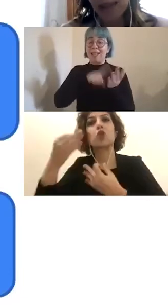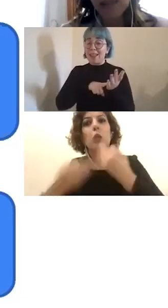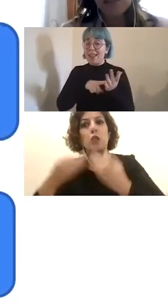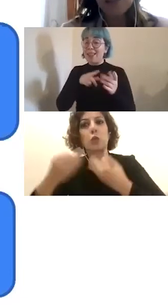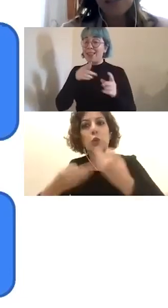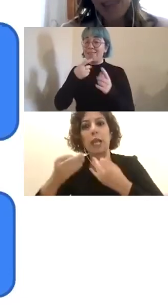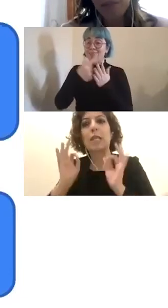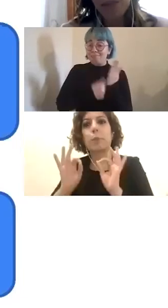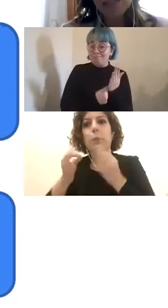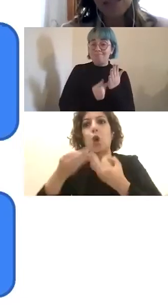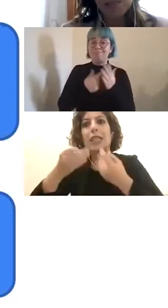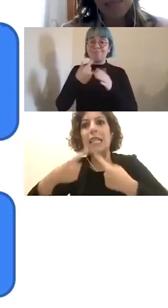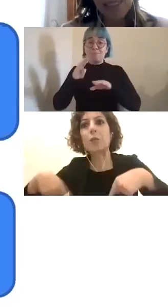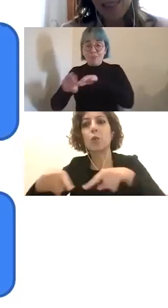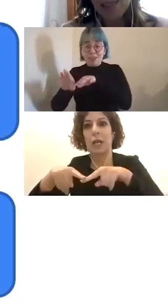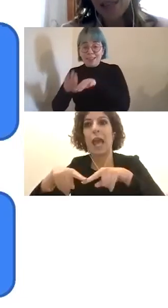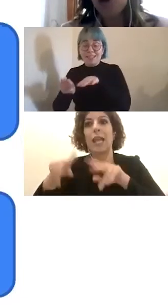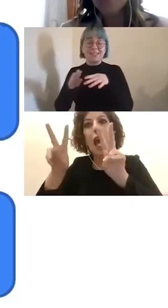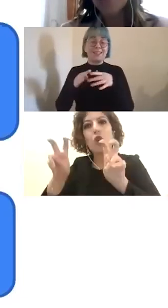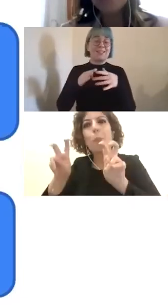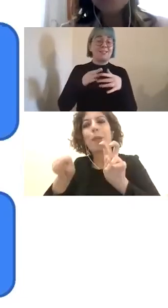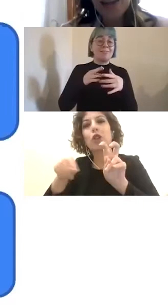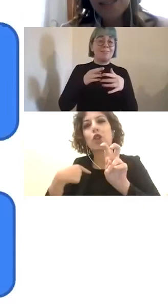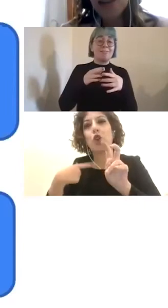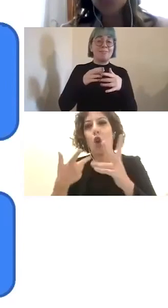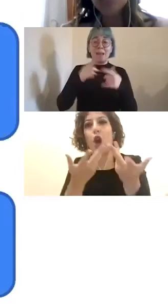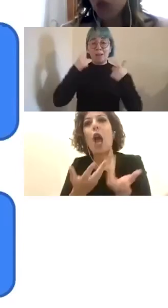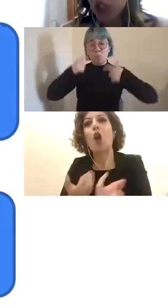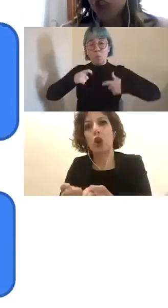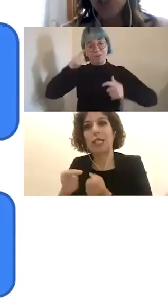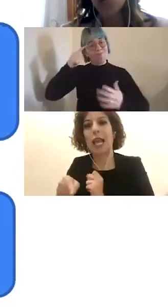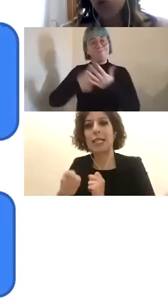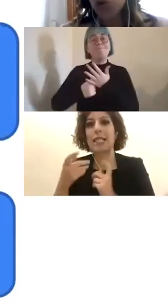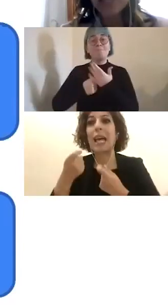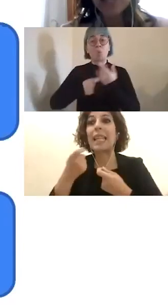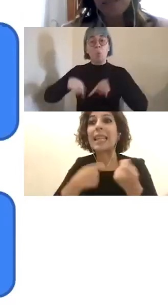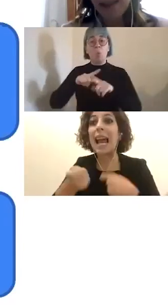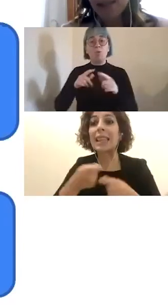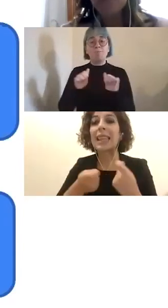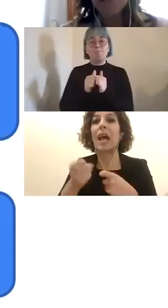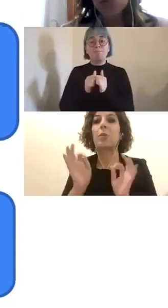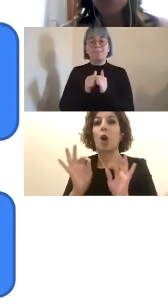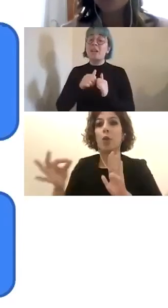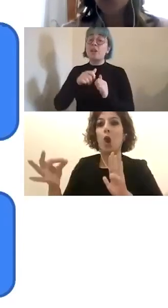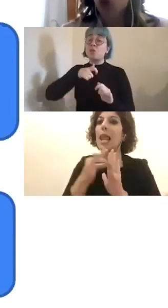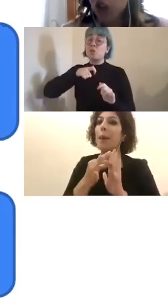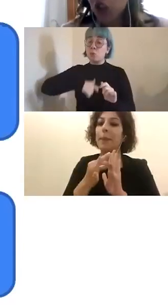by practice and by court decisions, that trafficking